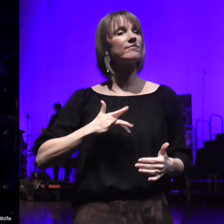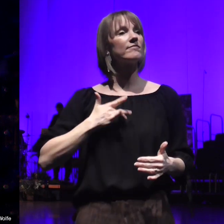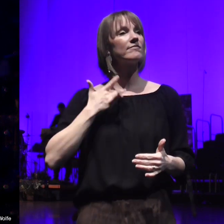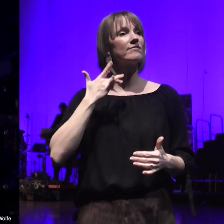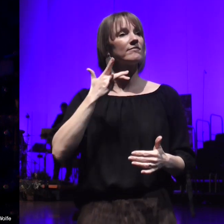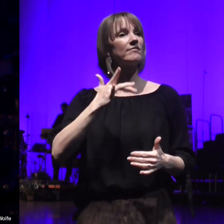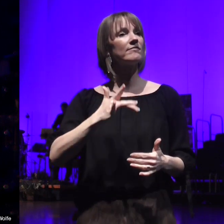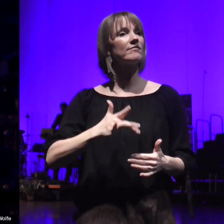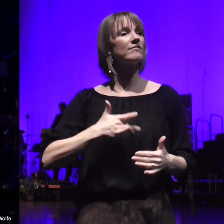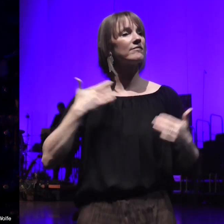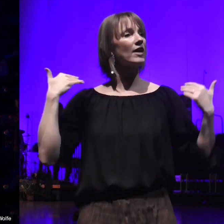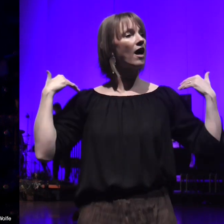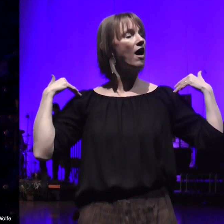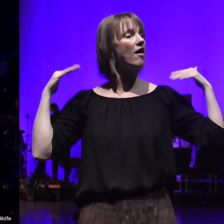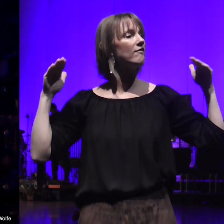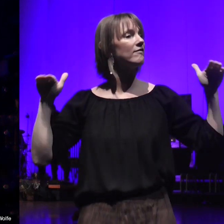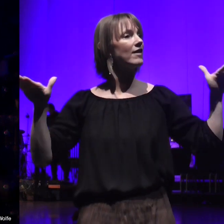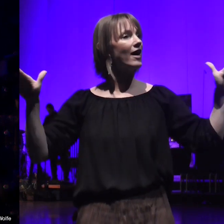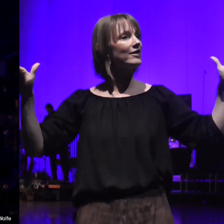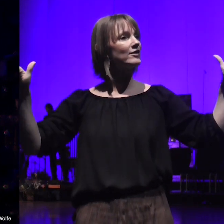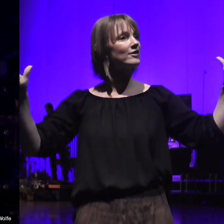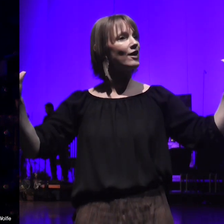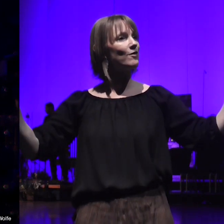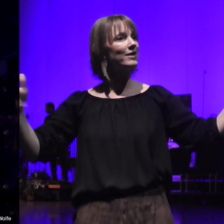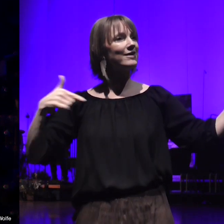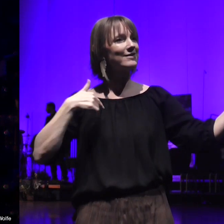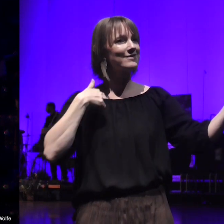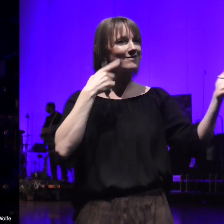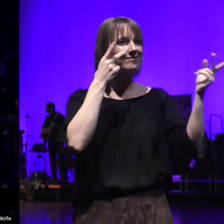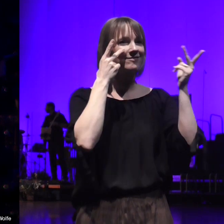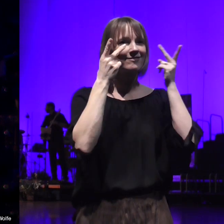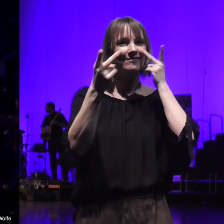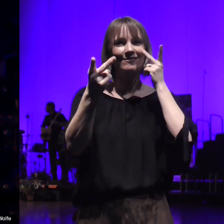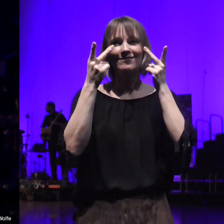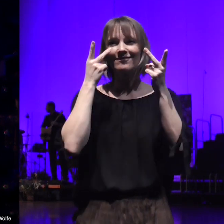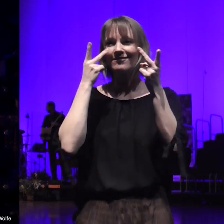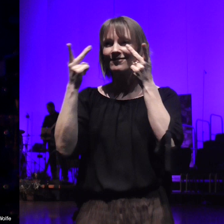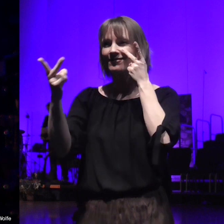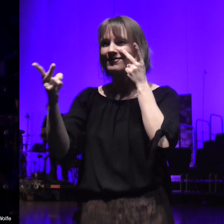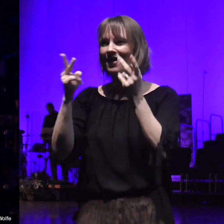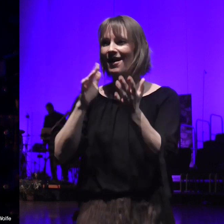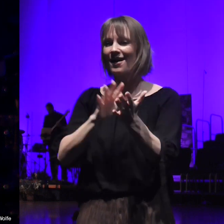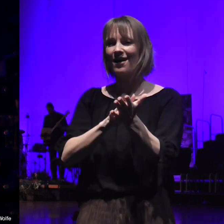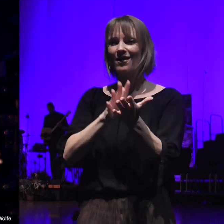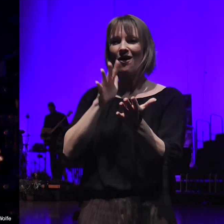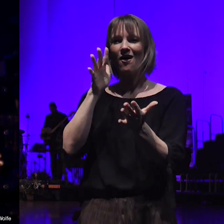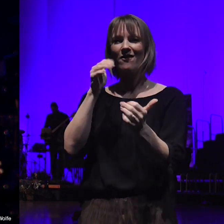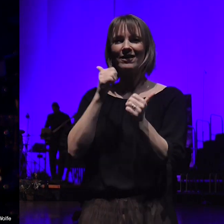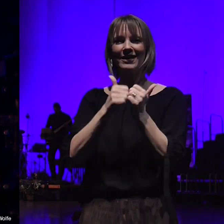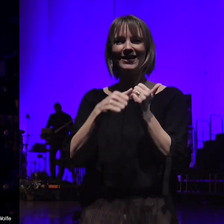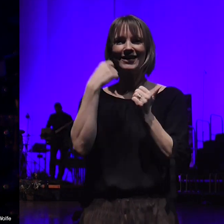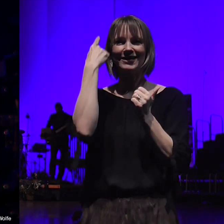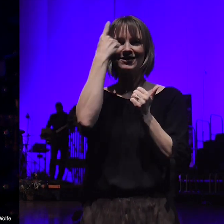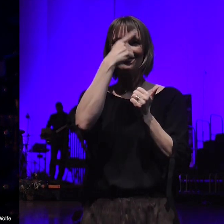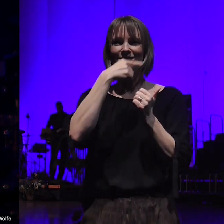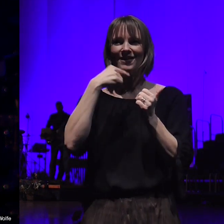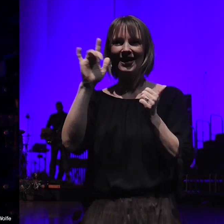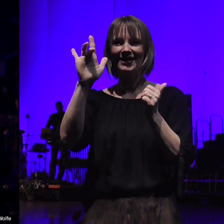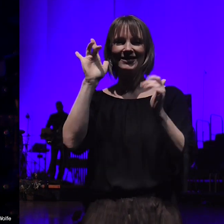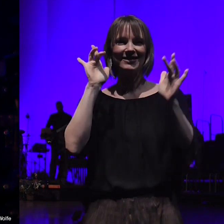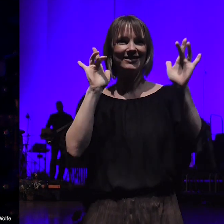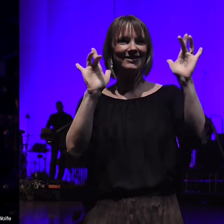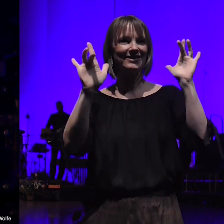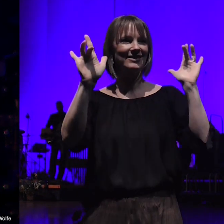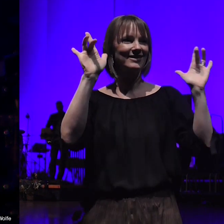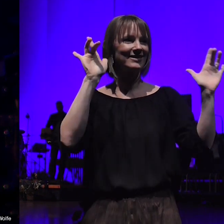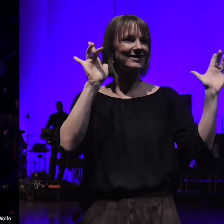I can hear the brush of angel wings. I see glory on each face.